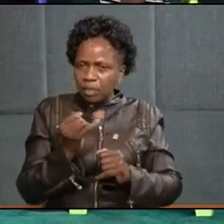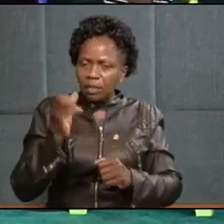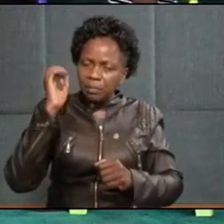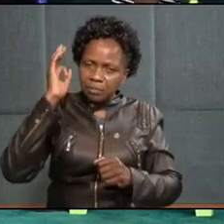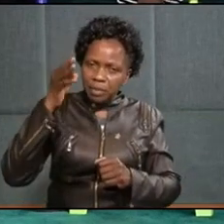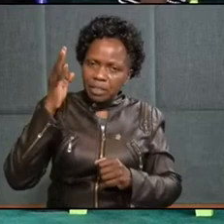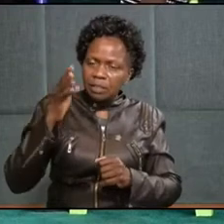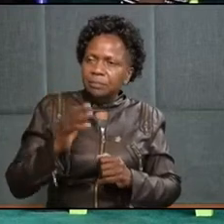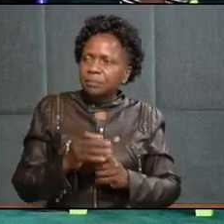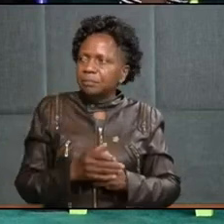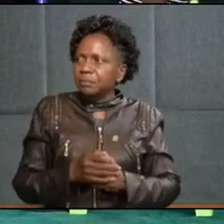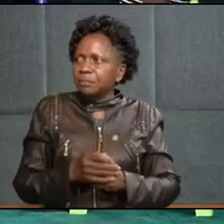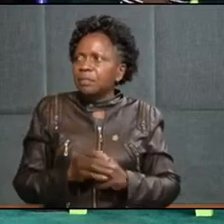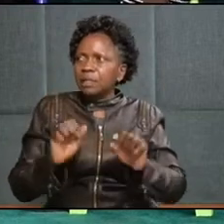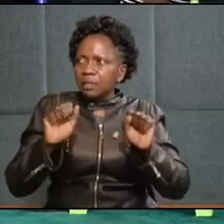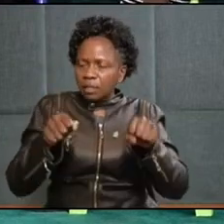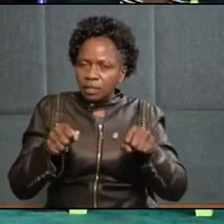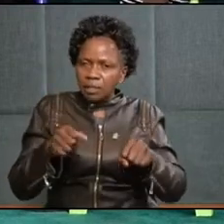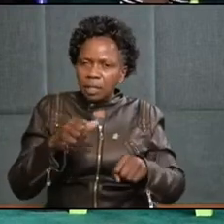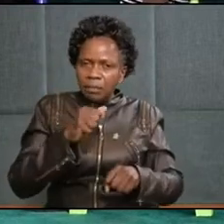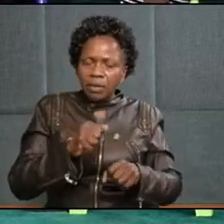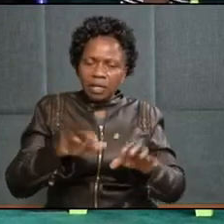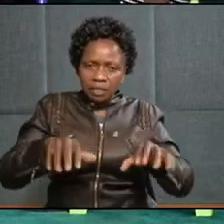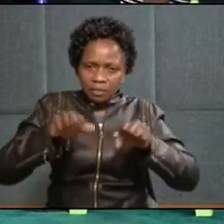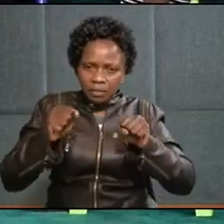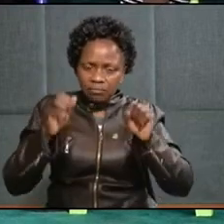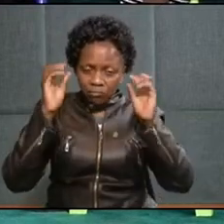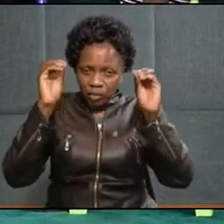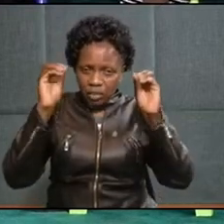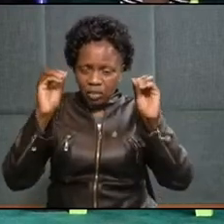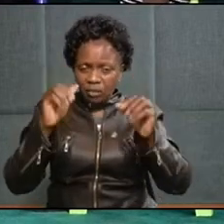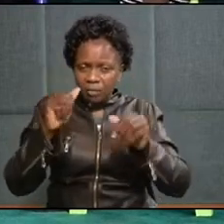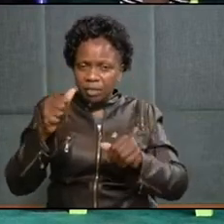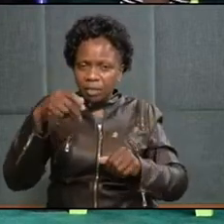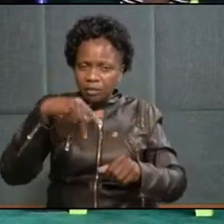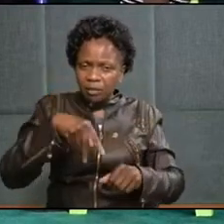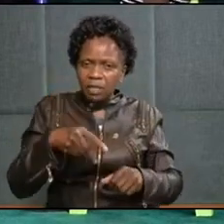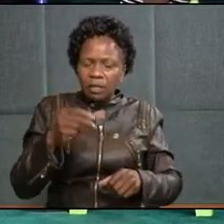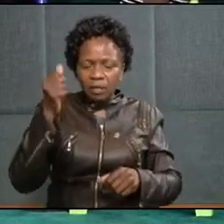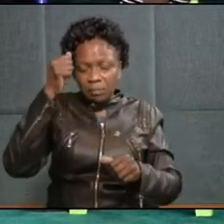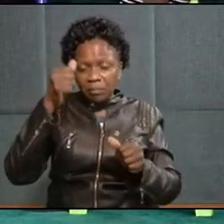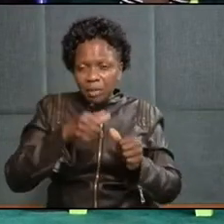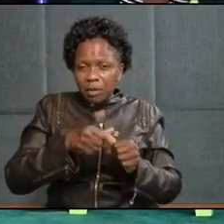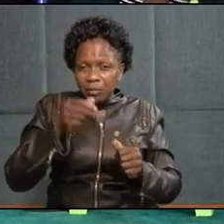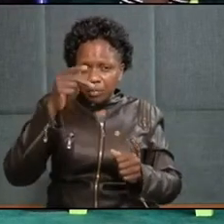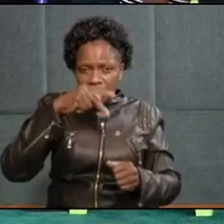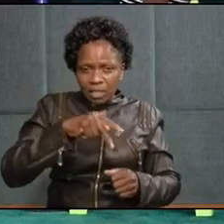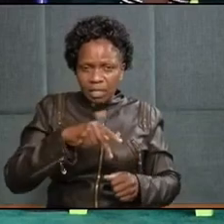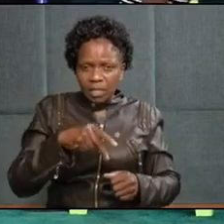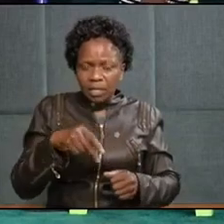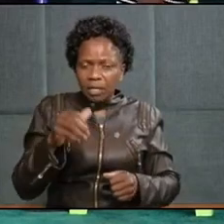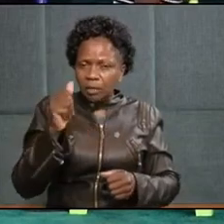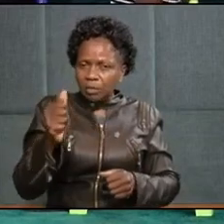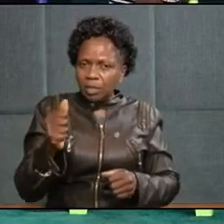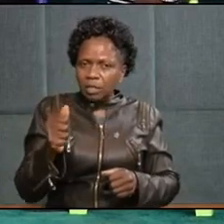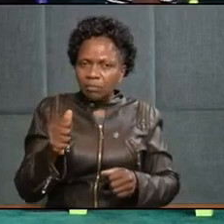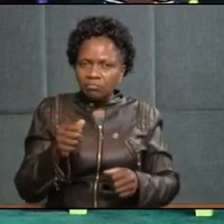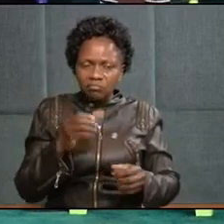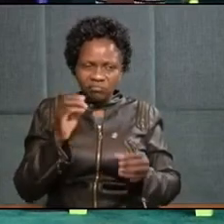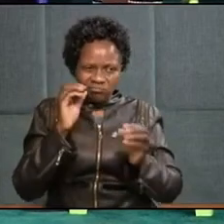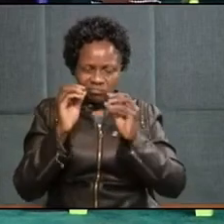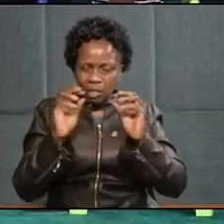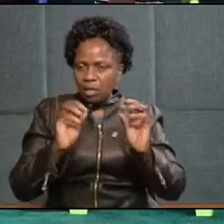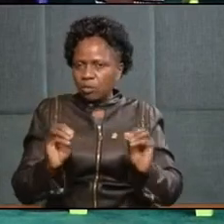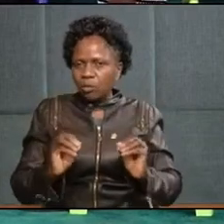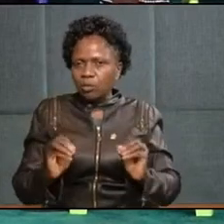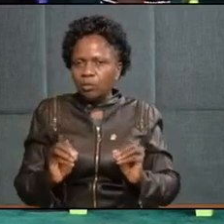believed also. Yes, so Apollos accepted the teaching of Priscilla and Aquila. And remember, Priscilla and Aquila, they did not criticize